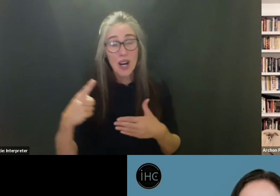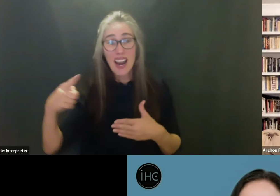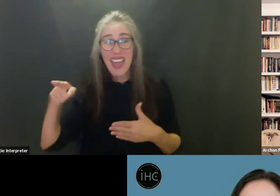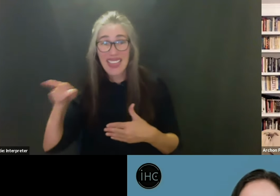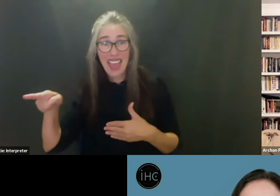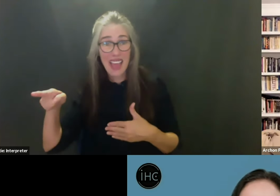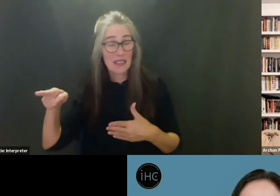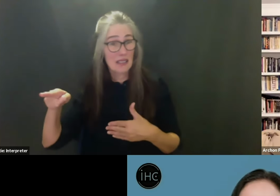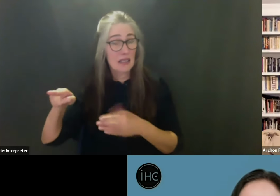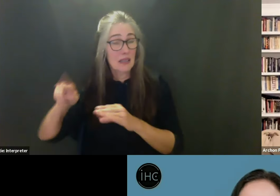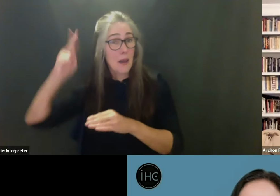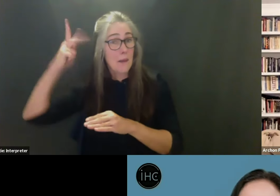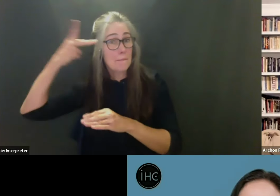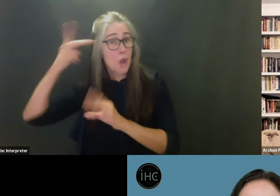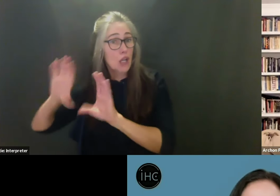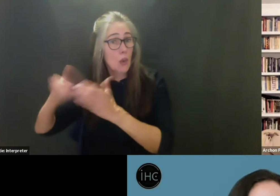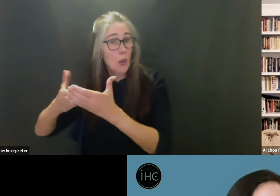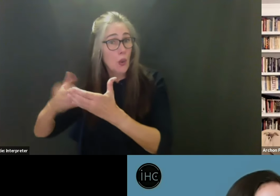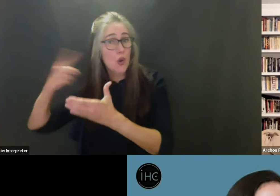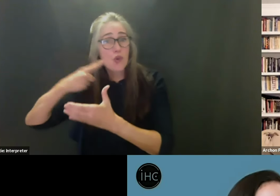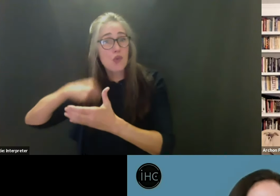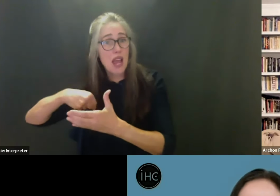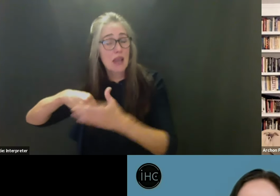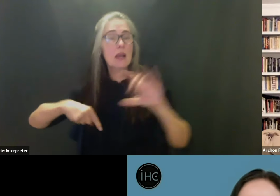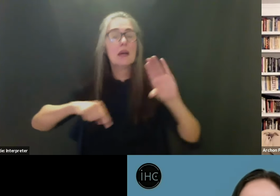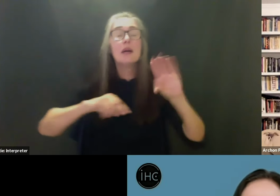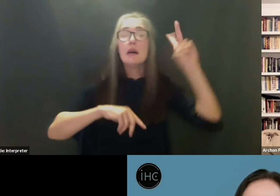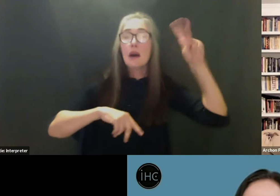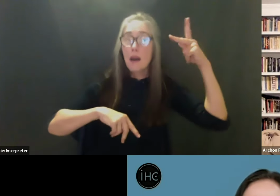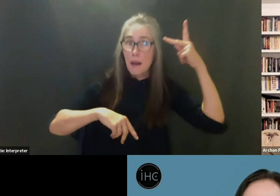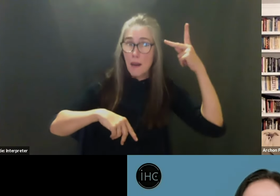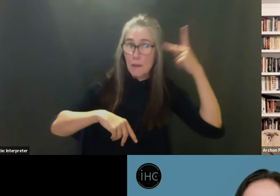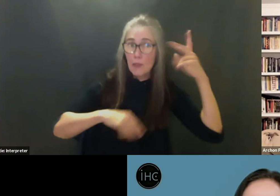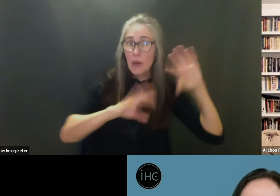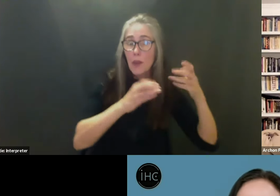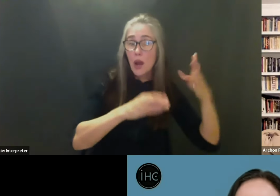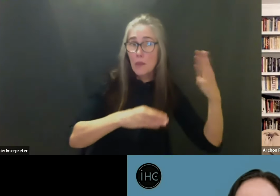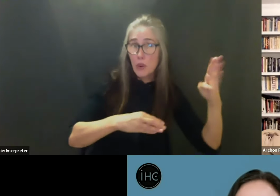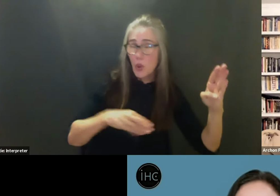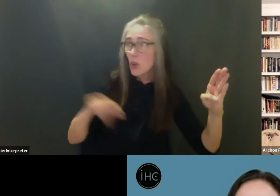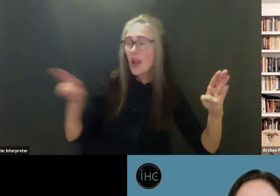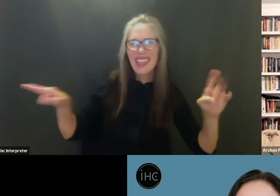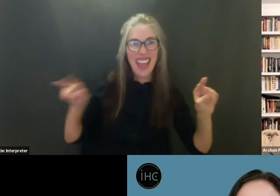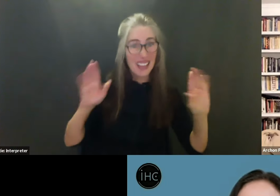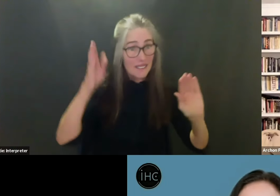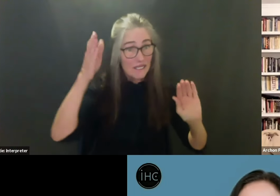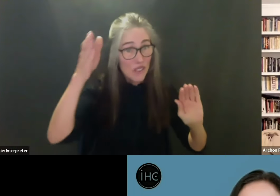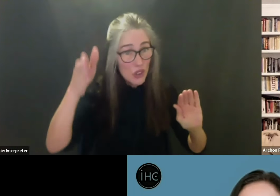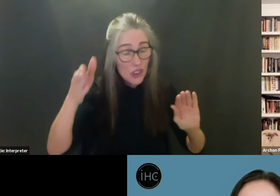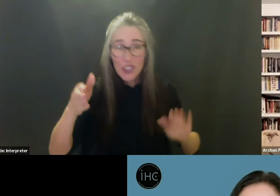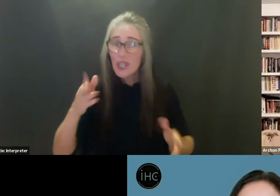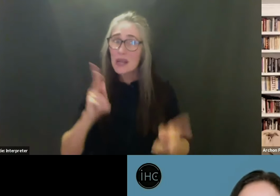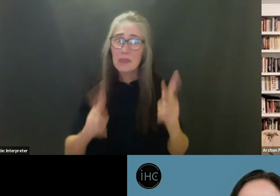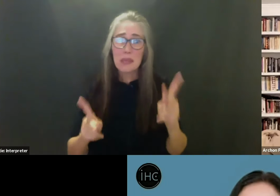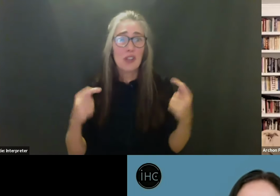would be much larger because people would be doing different deals and making strange political bedfellows across.